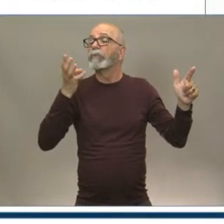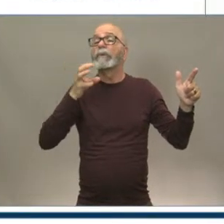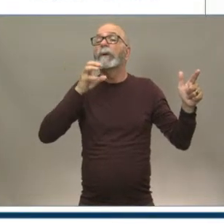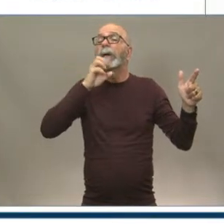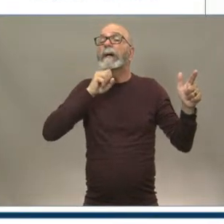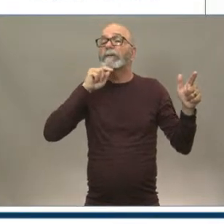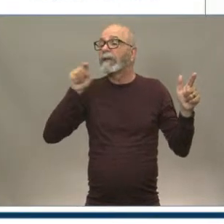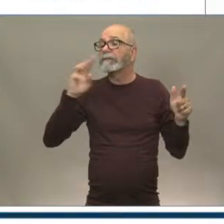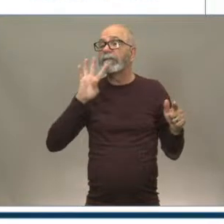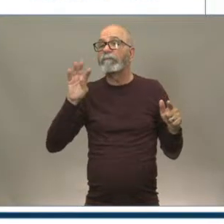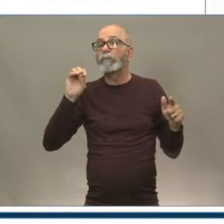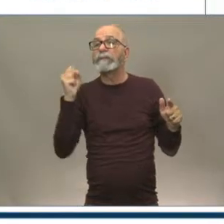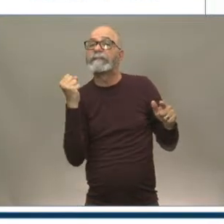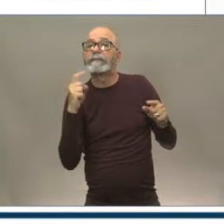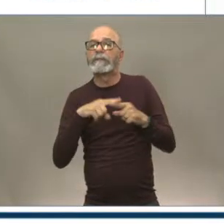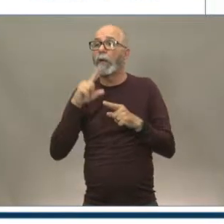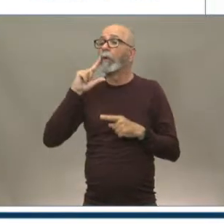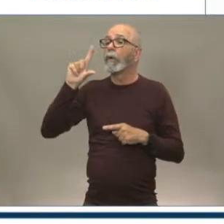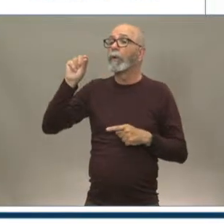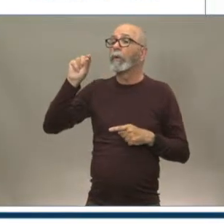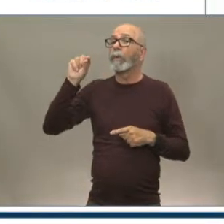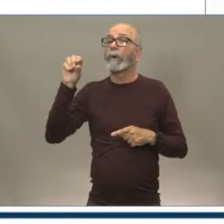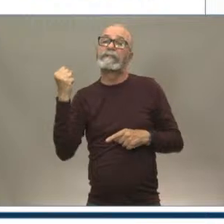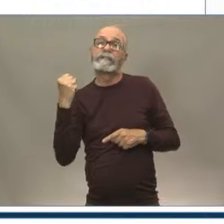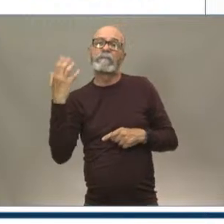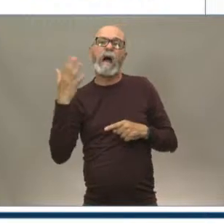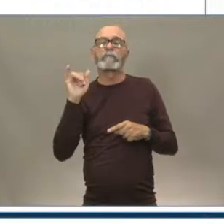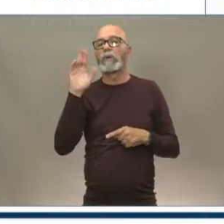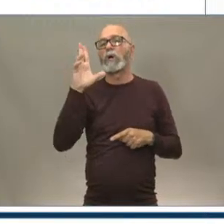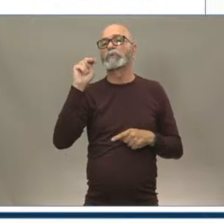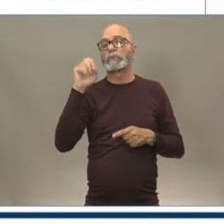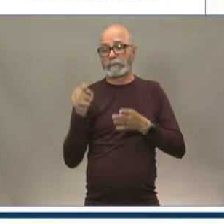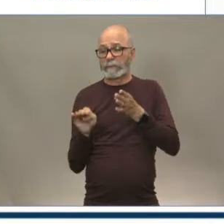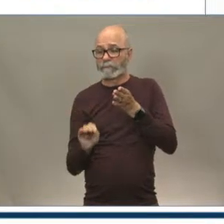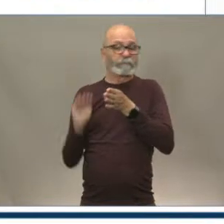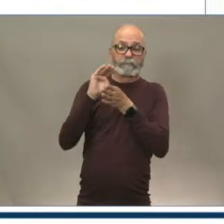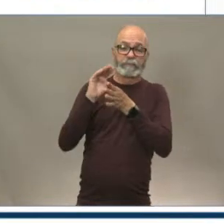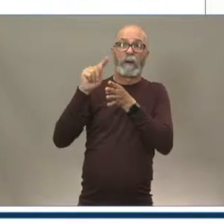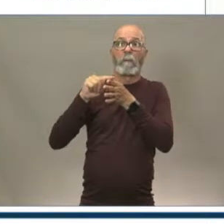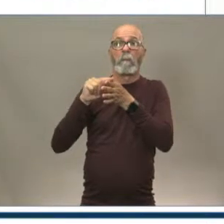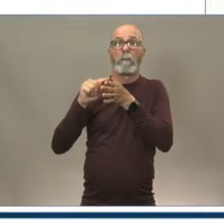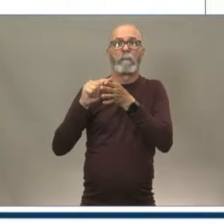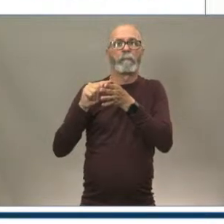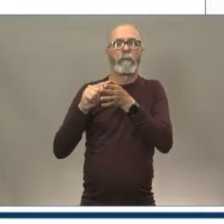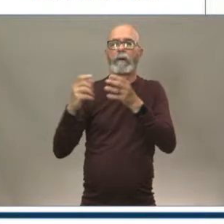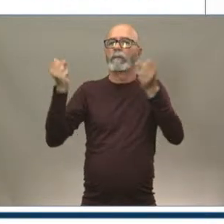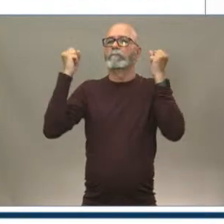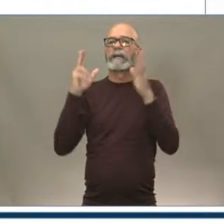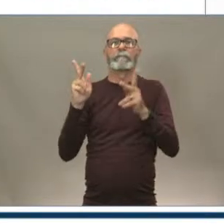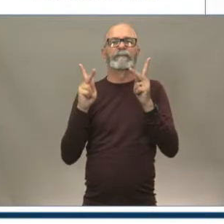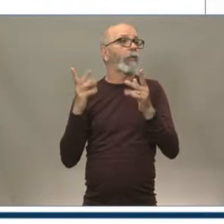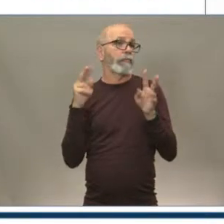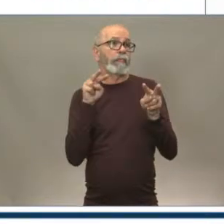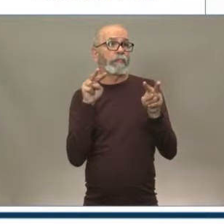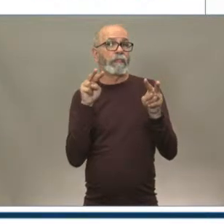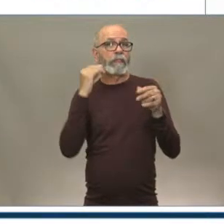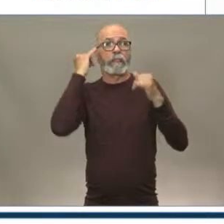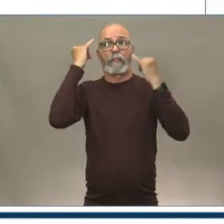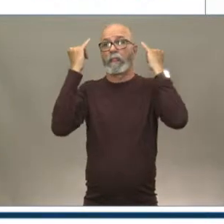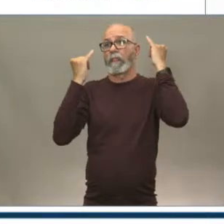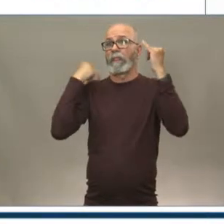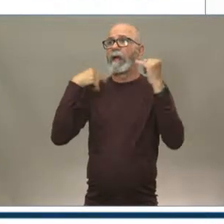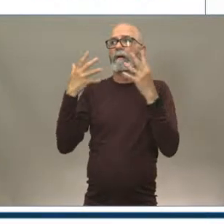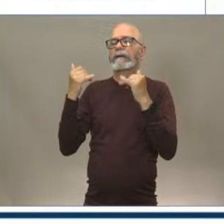of June. I know that our current situation has people scared, and everyone wants a vaccine. Many groups want to